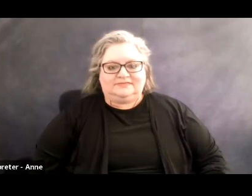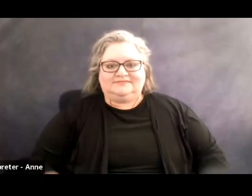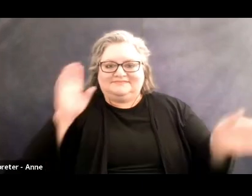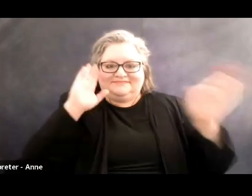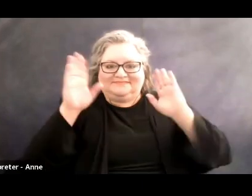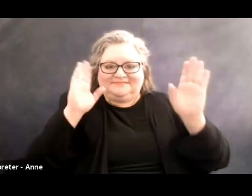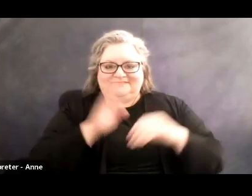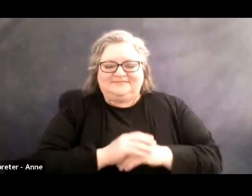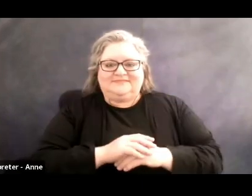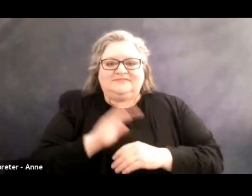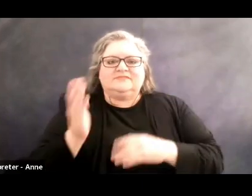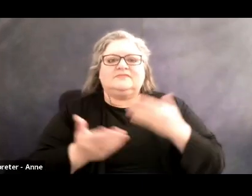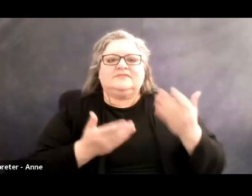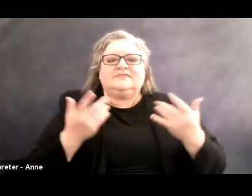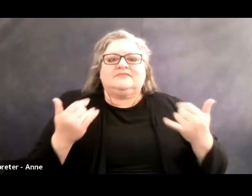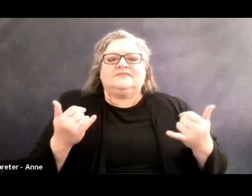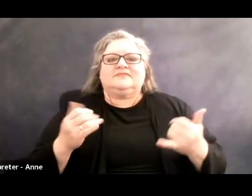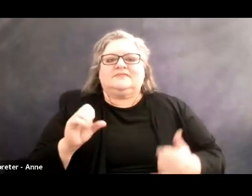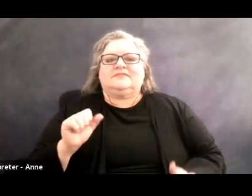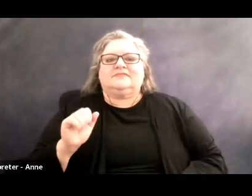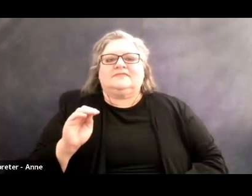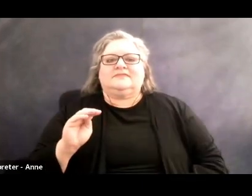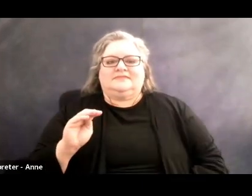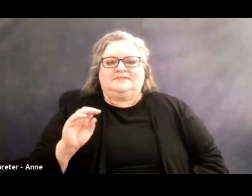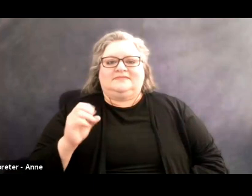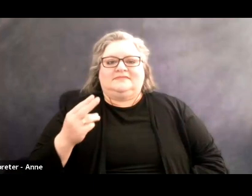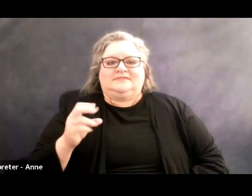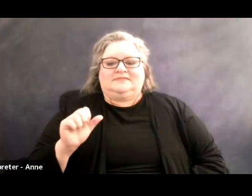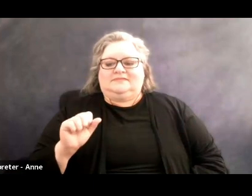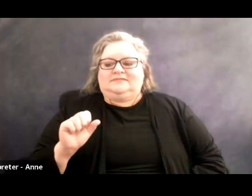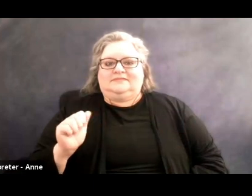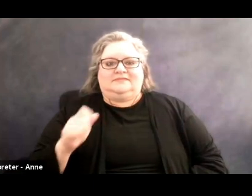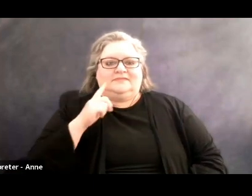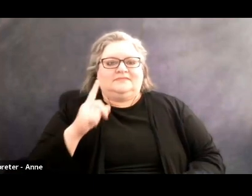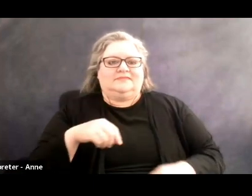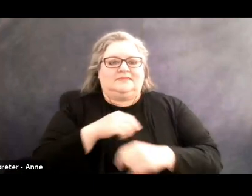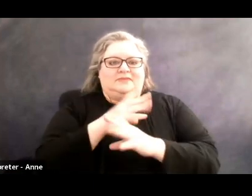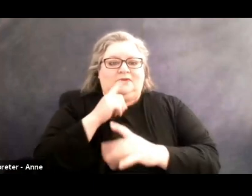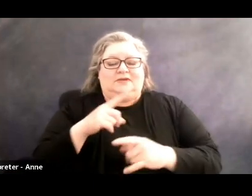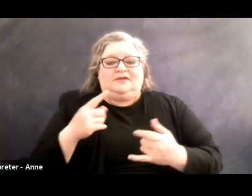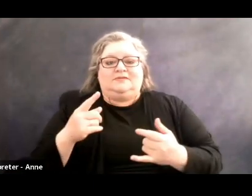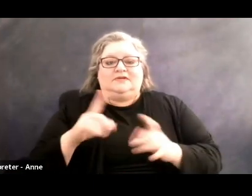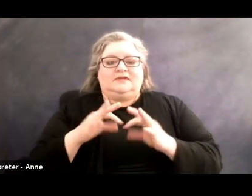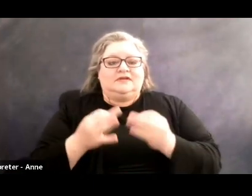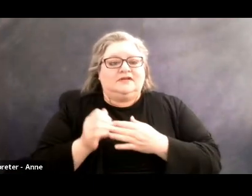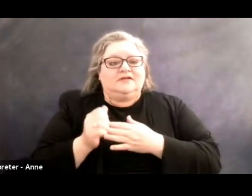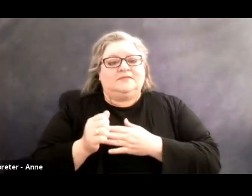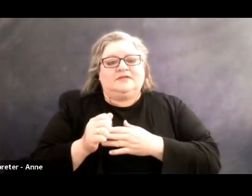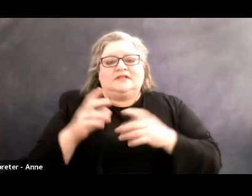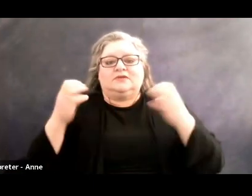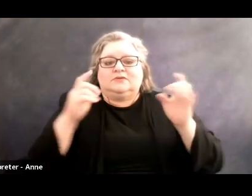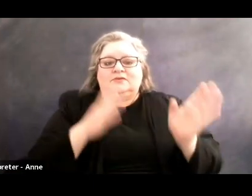Good afternoon, and welcome to today's SAMHSA-sponsored webinar titled Family-Led Crisis Planning for Individuals